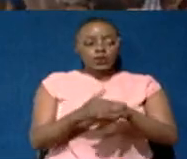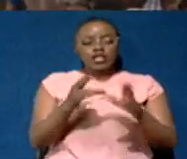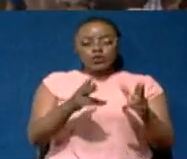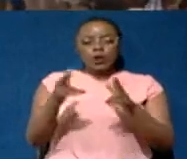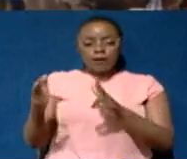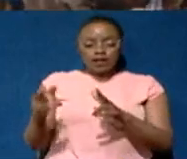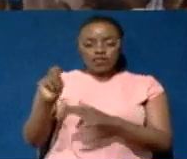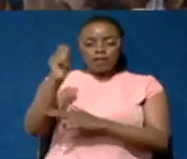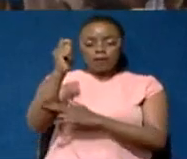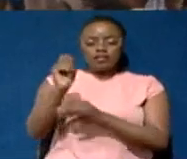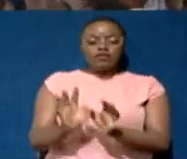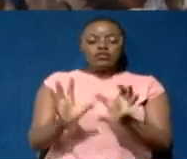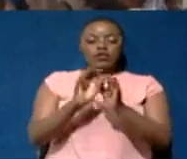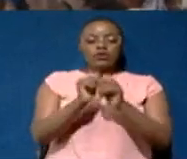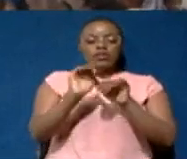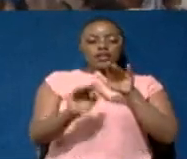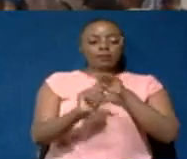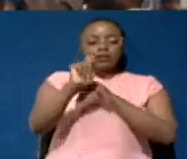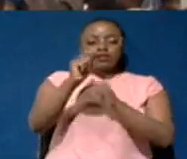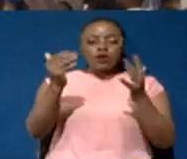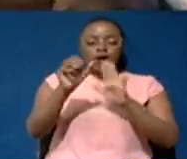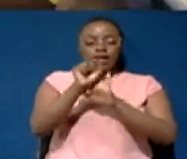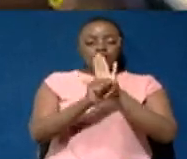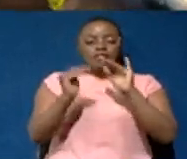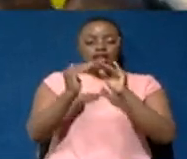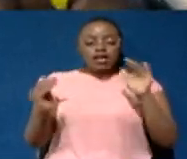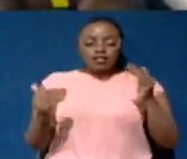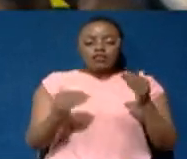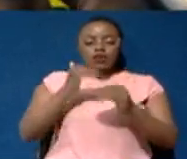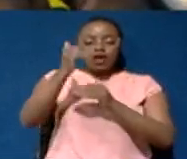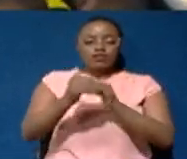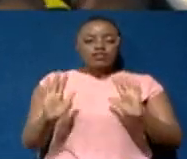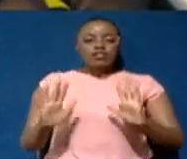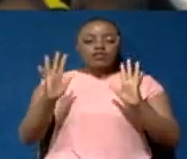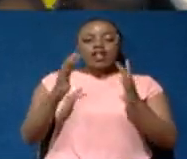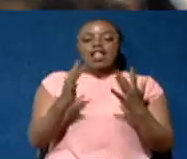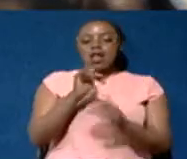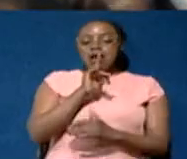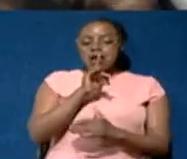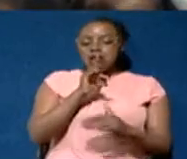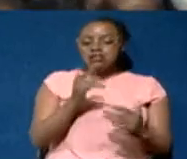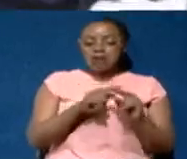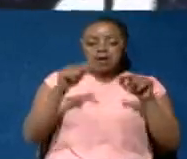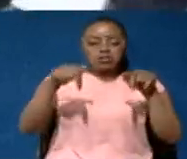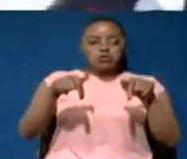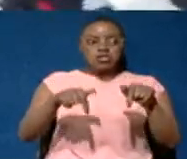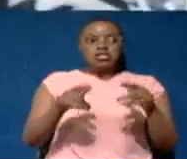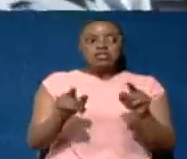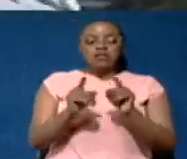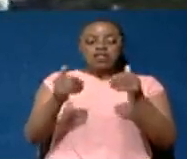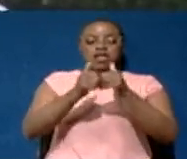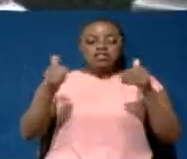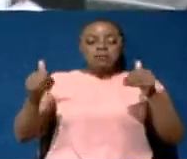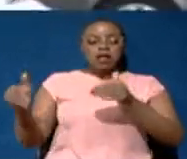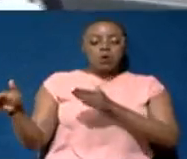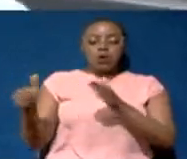Traditionally, the president is joined by the deputy president at the state house for a post-celebration luncheon. But today, they went separate